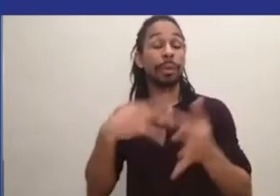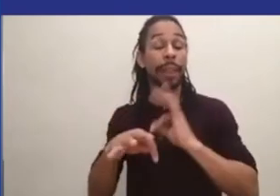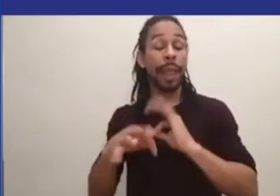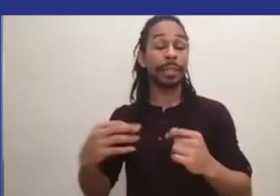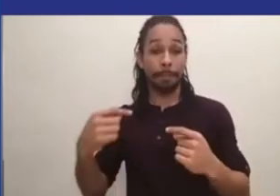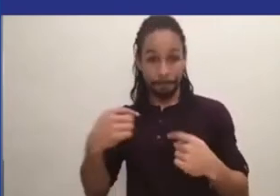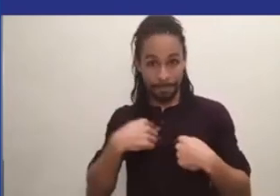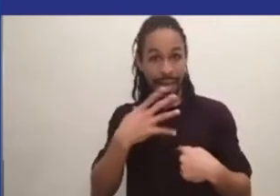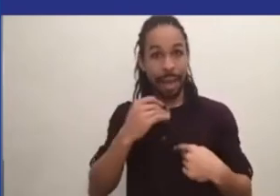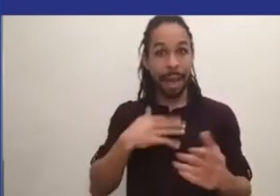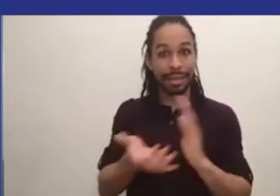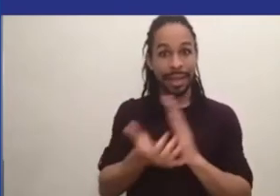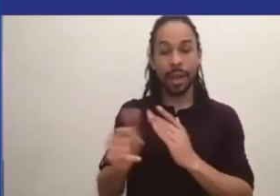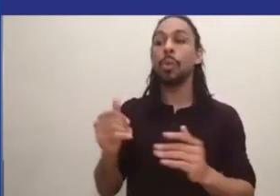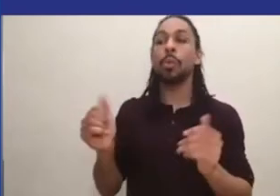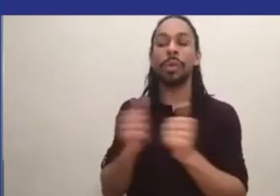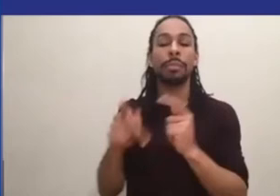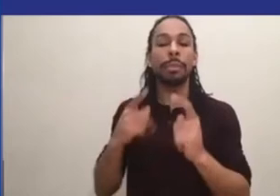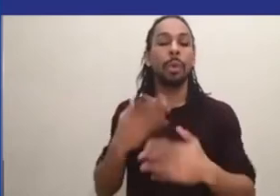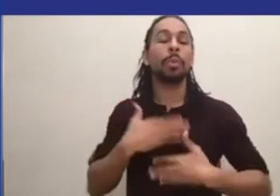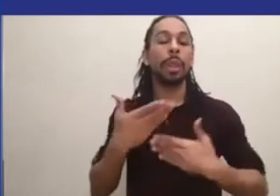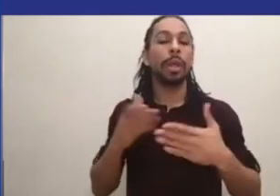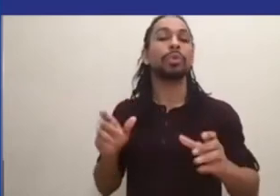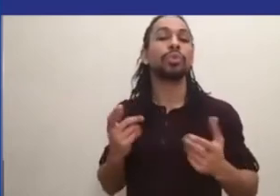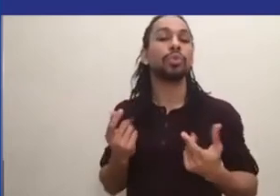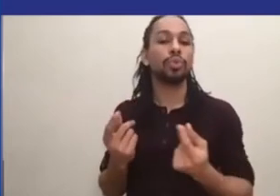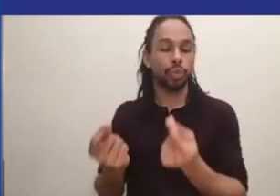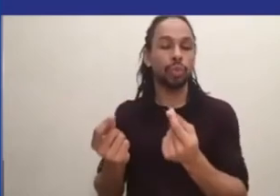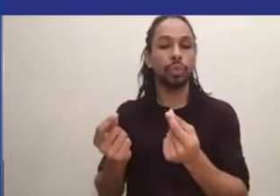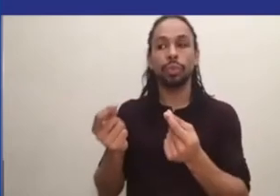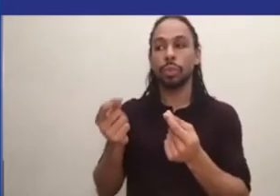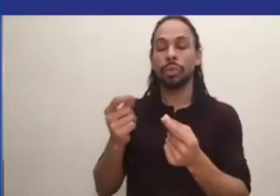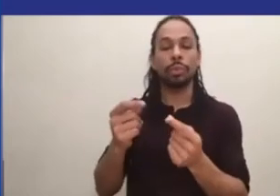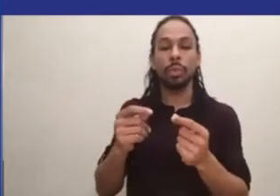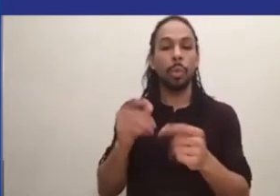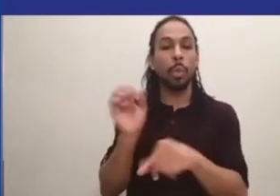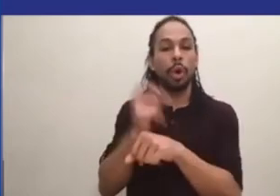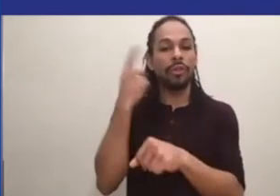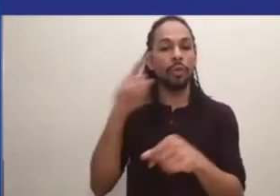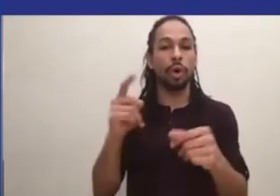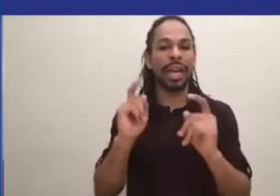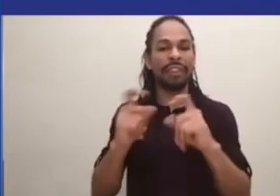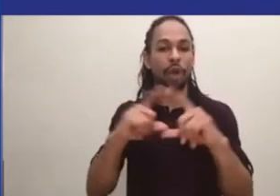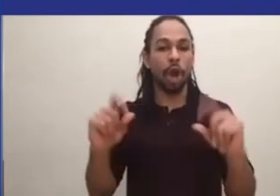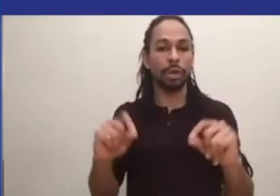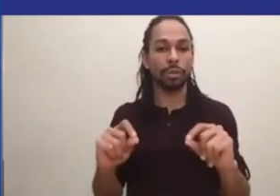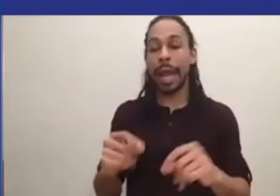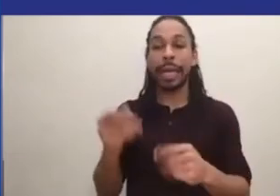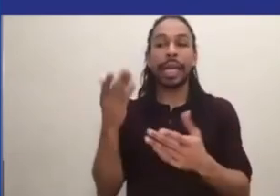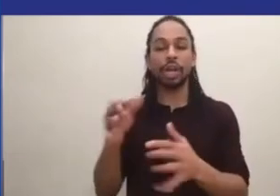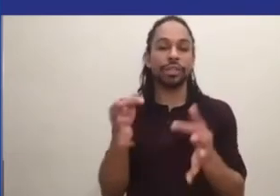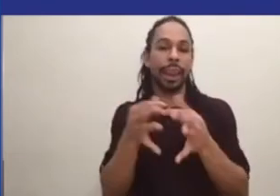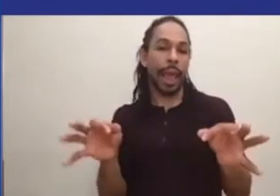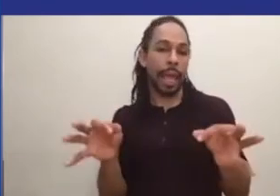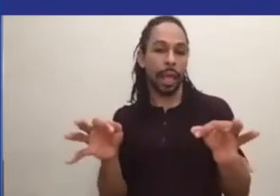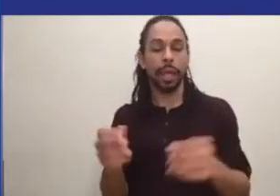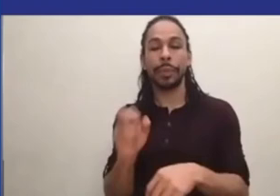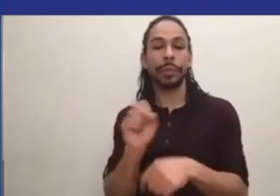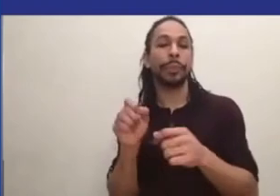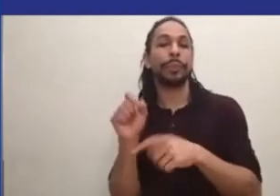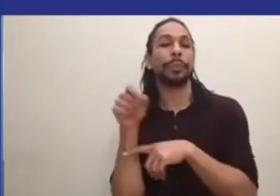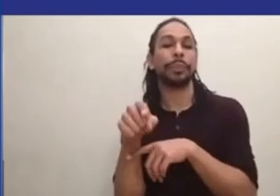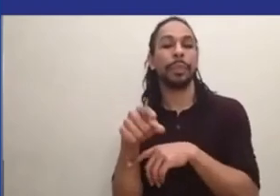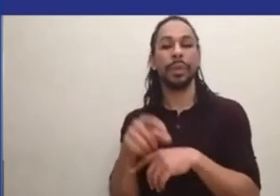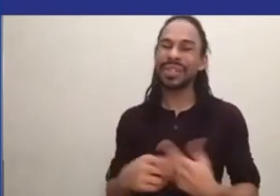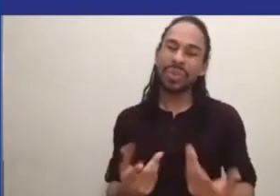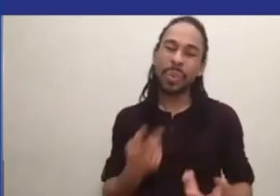willing to do it for gift cards. And here is the link to the actual performance. This is the kind of stuff that we deal